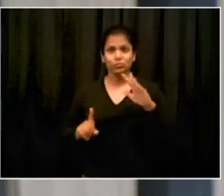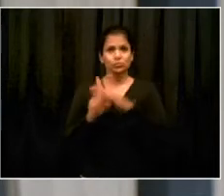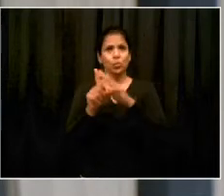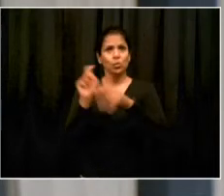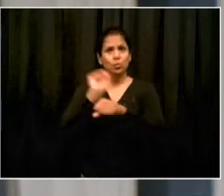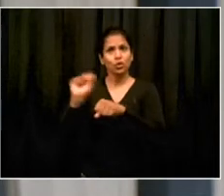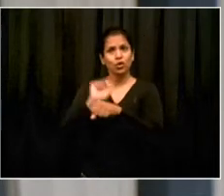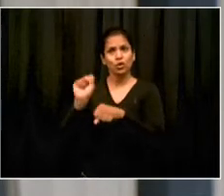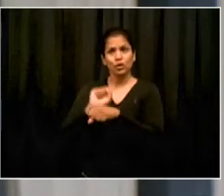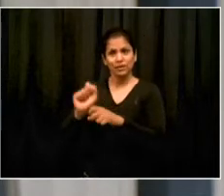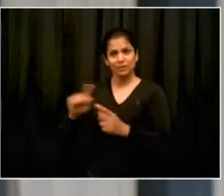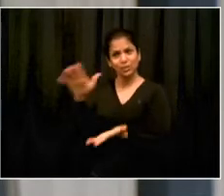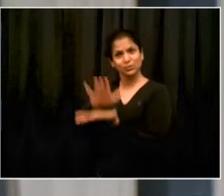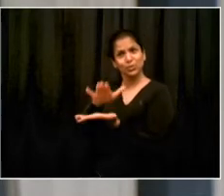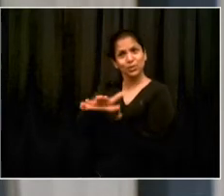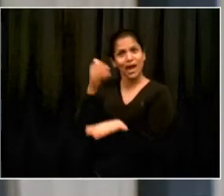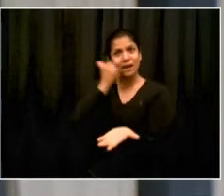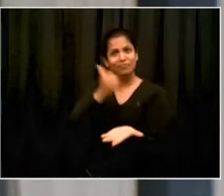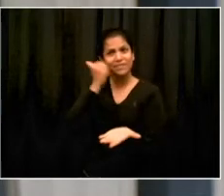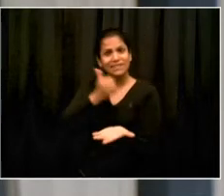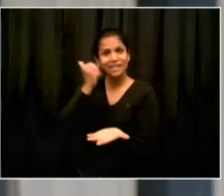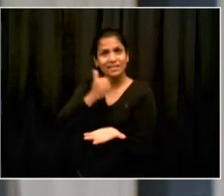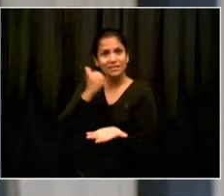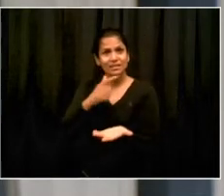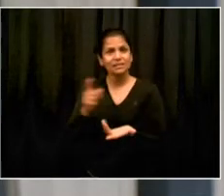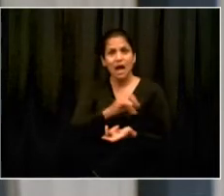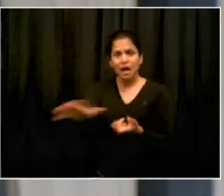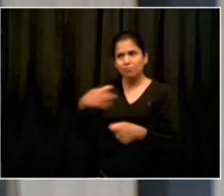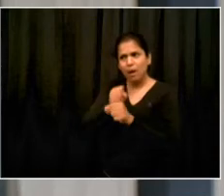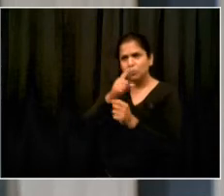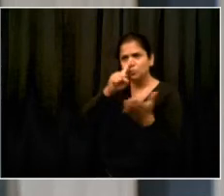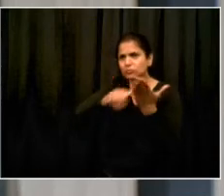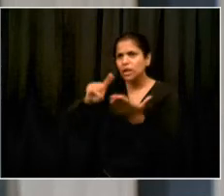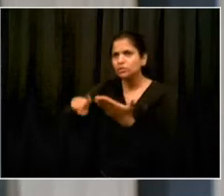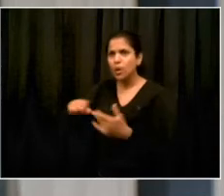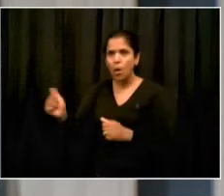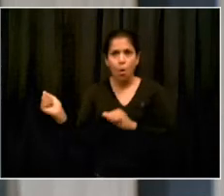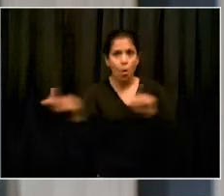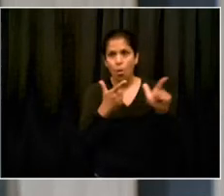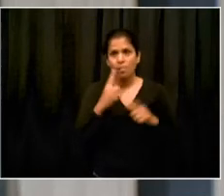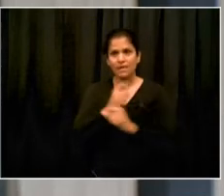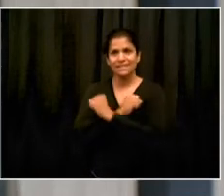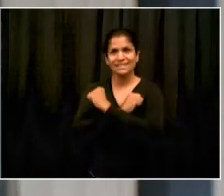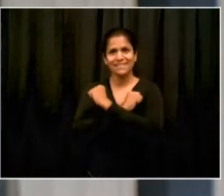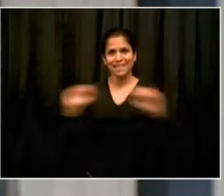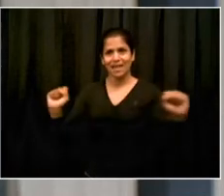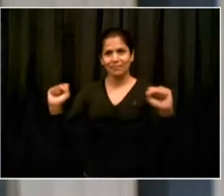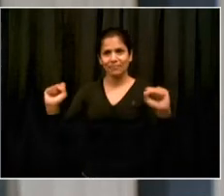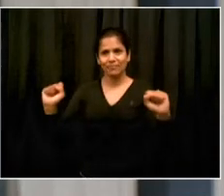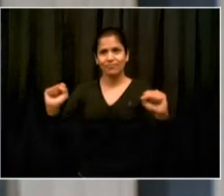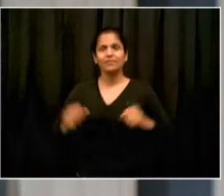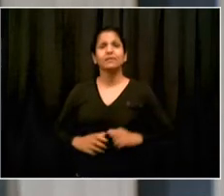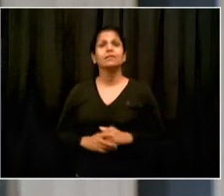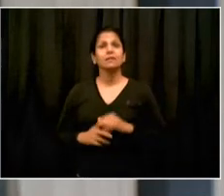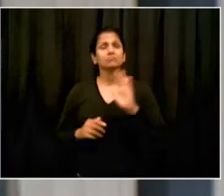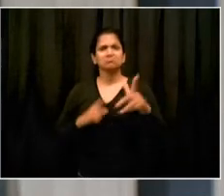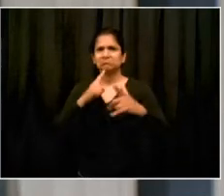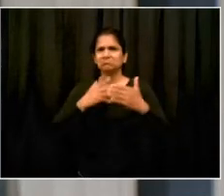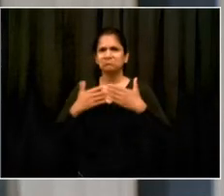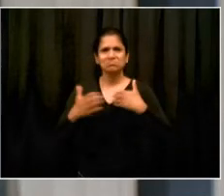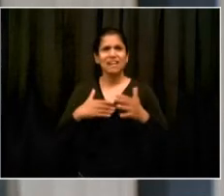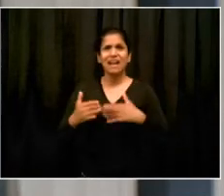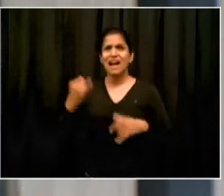community, whether in person or remote. After months of struggle and months of shared work, New York City students are safely kicking off